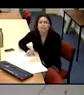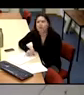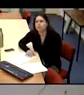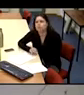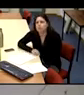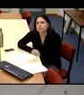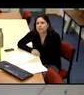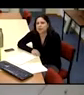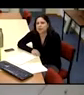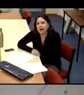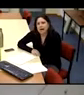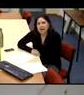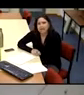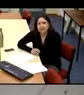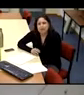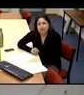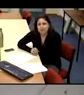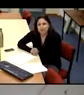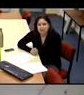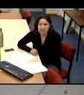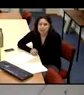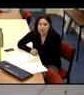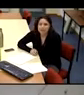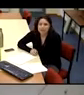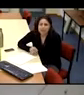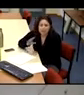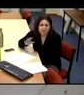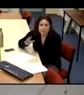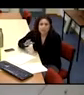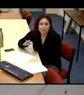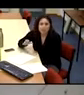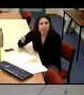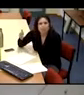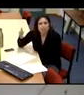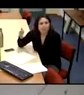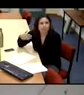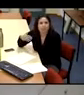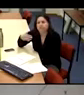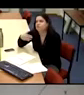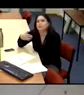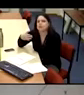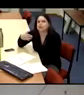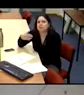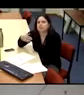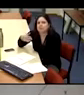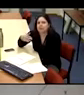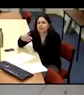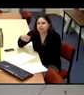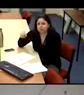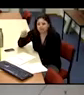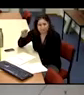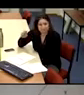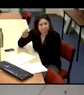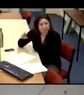normative representations. And then go into my media findings, just a little bit of context before actually concentrating mostly